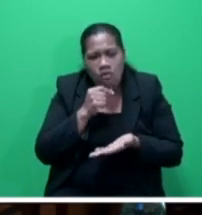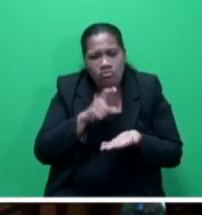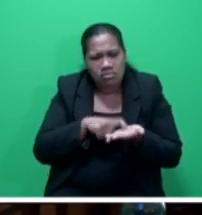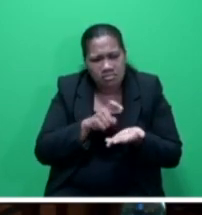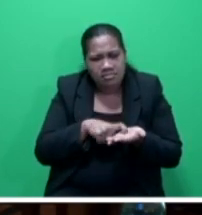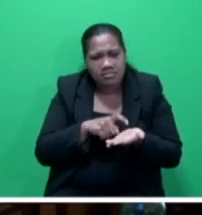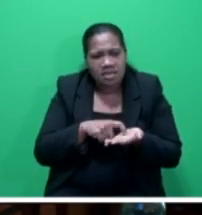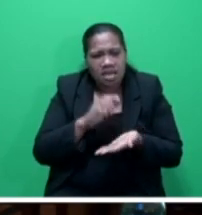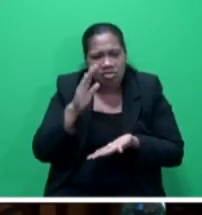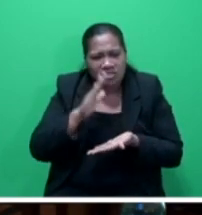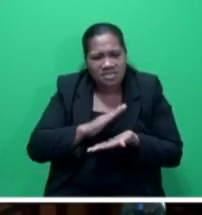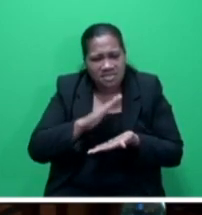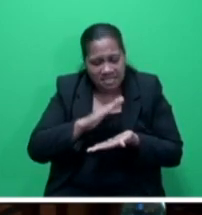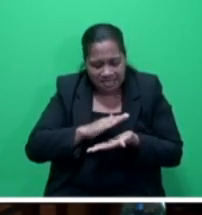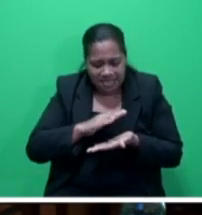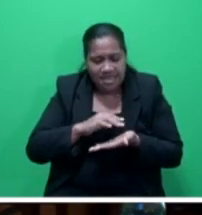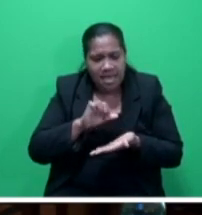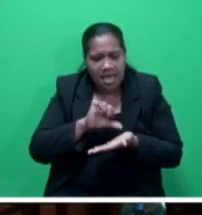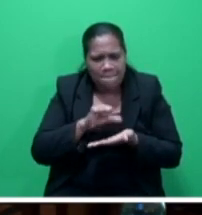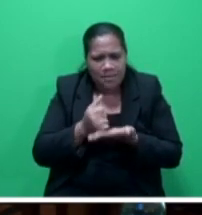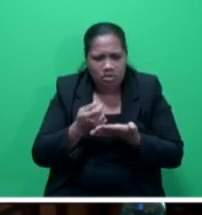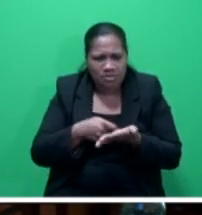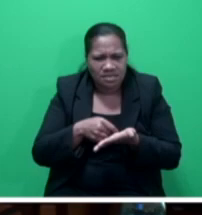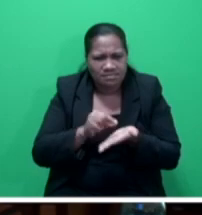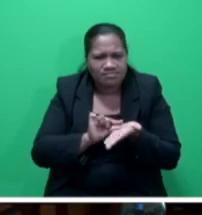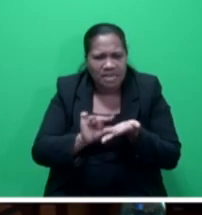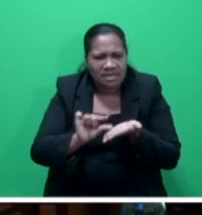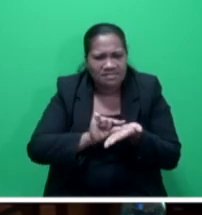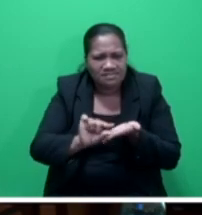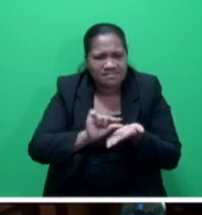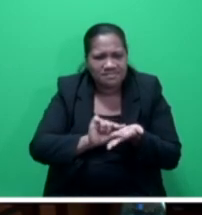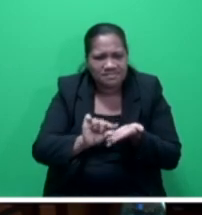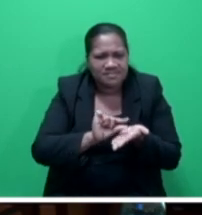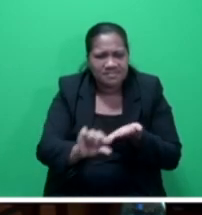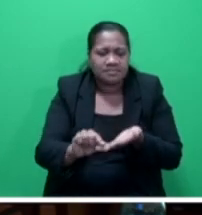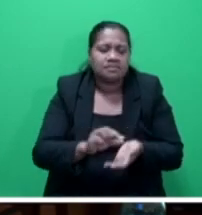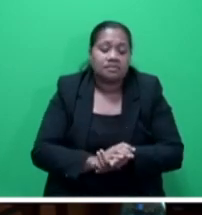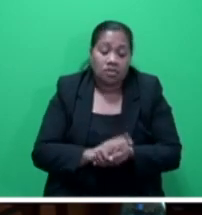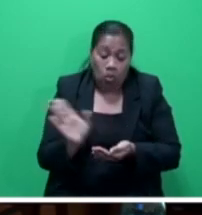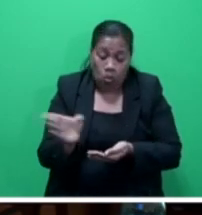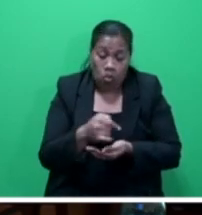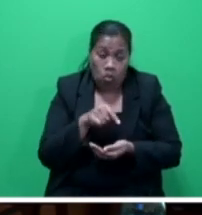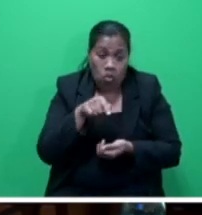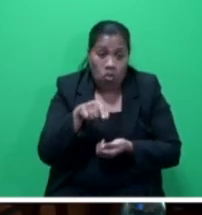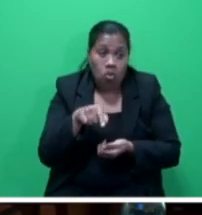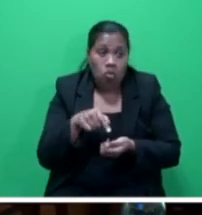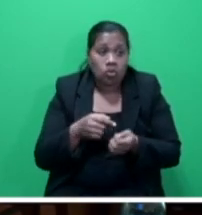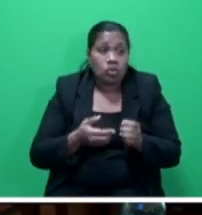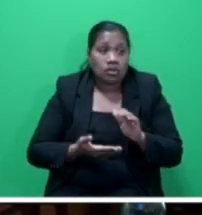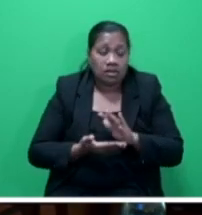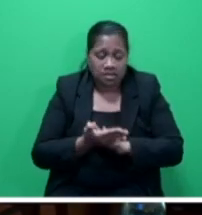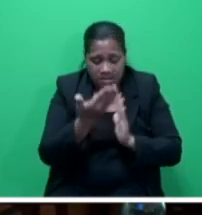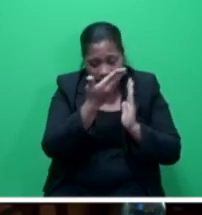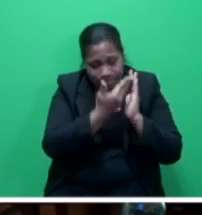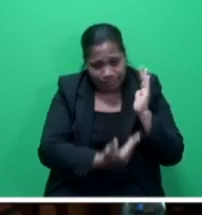amount. All fees have been waived on the restructure of loan accounts under this relief